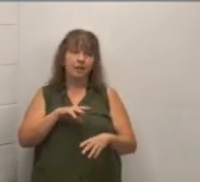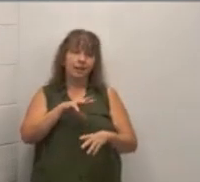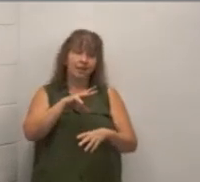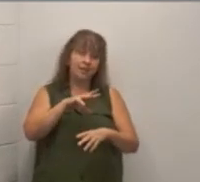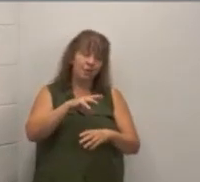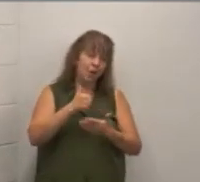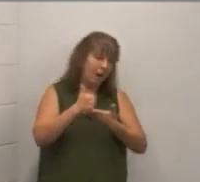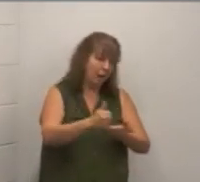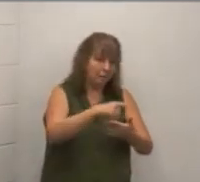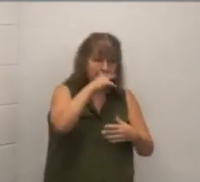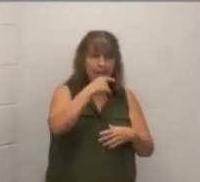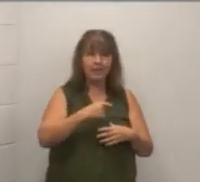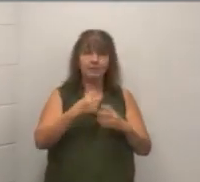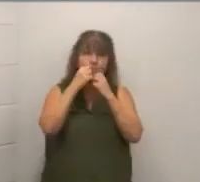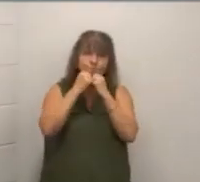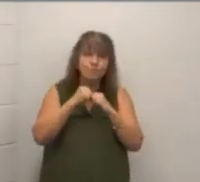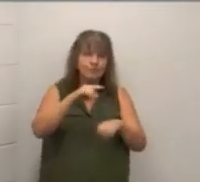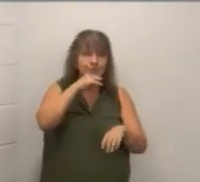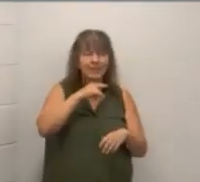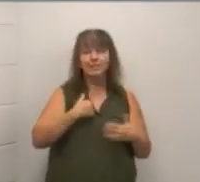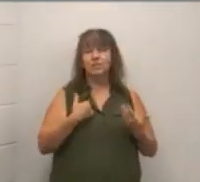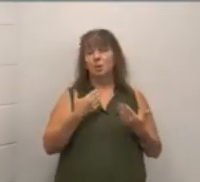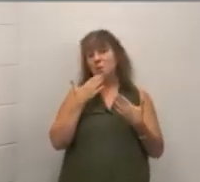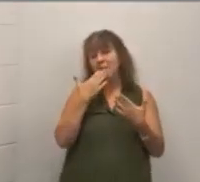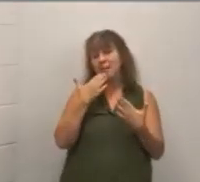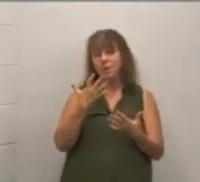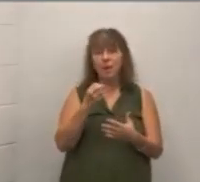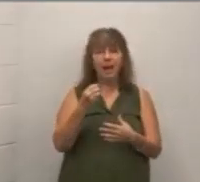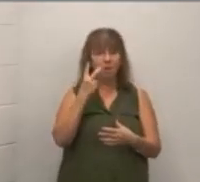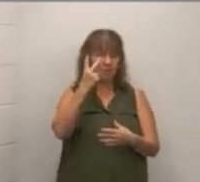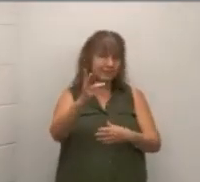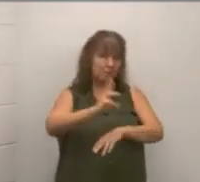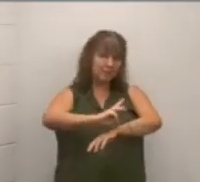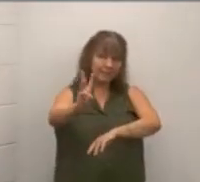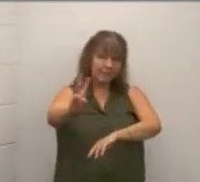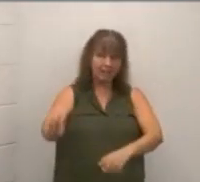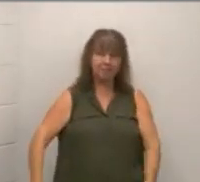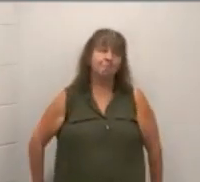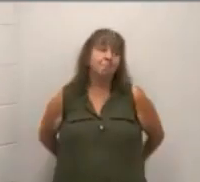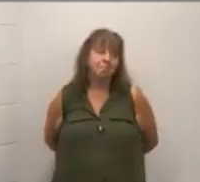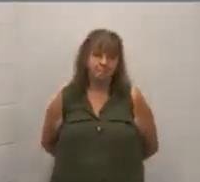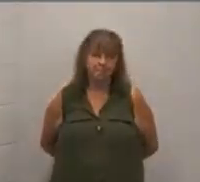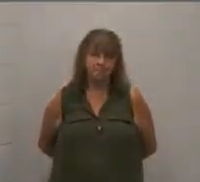for our kids, for one another. So with that, I thank you, and we will see you at 6 o'clock.